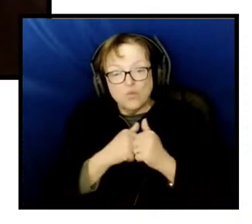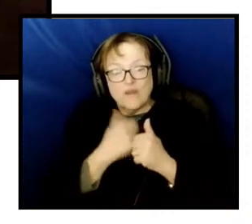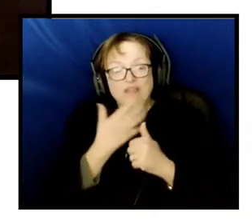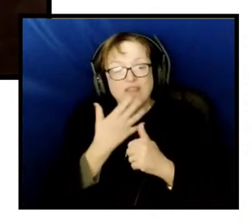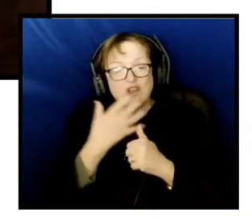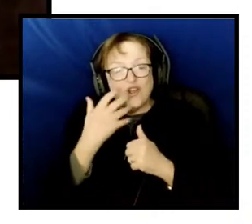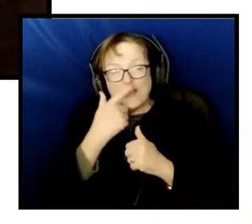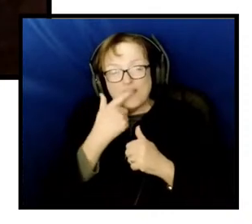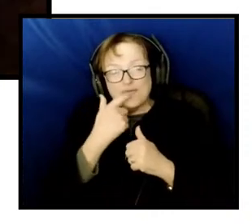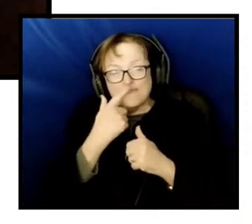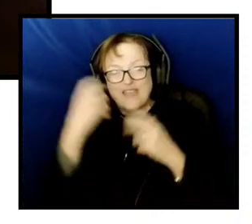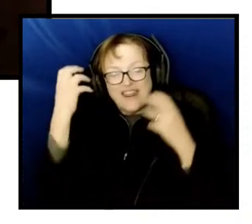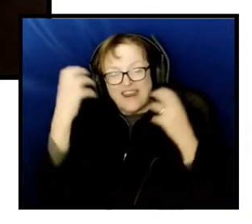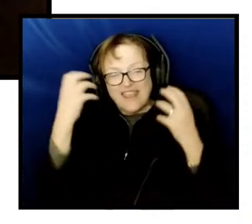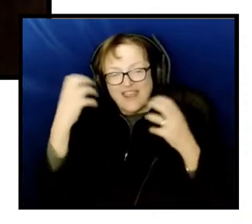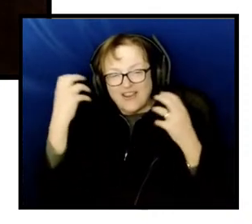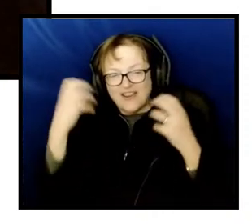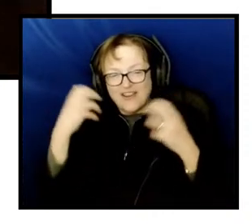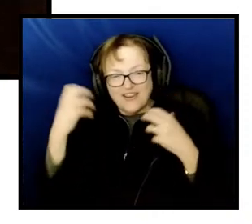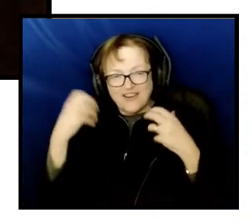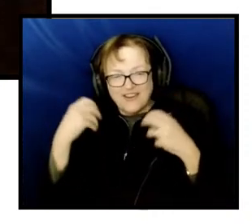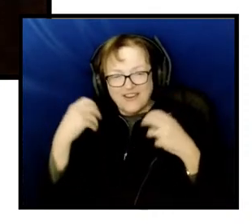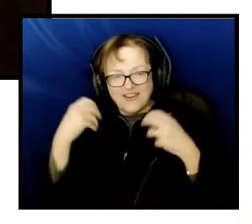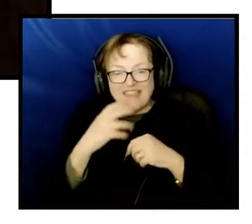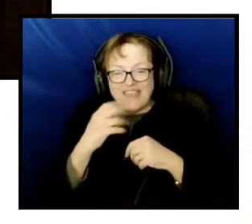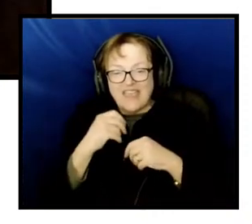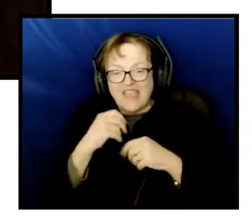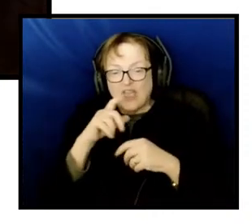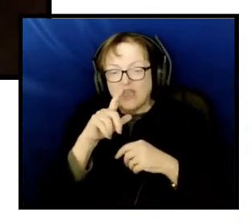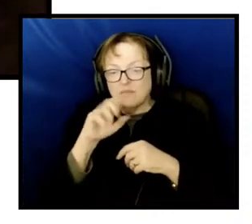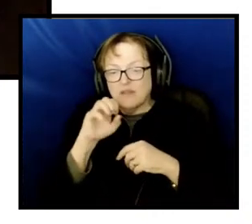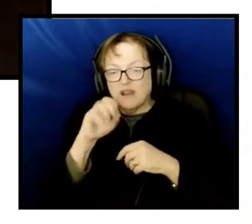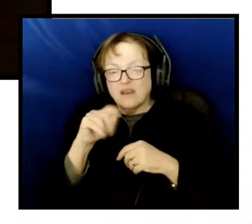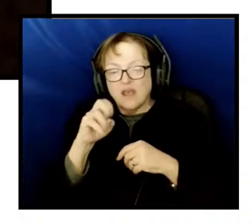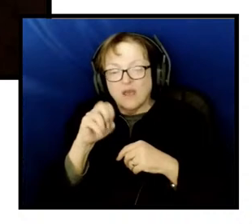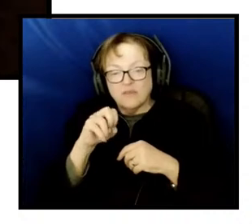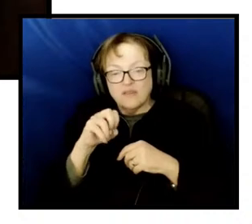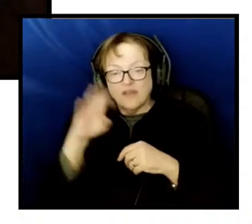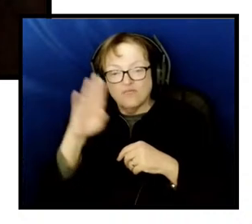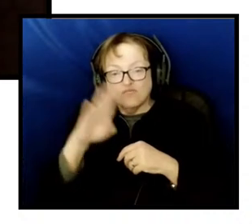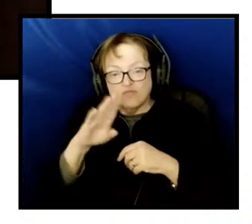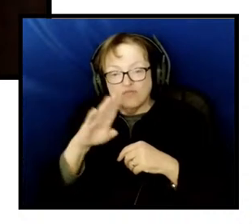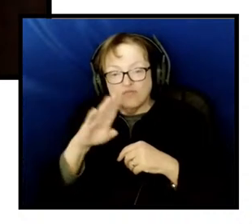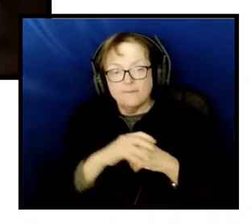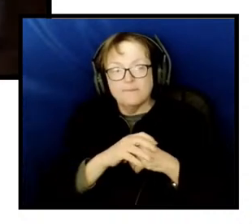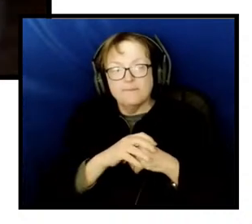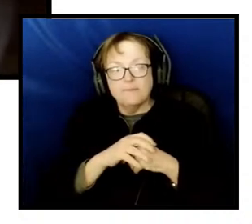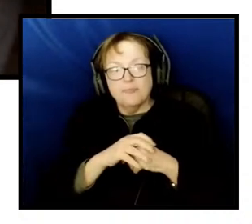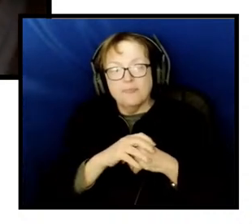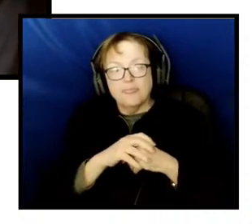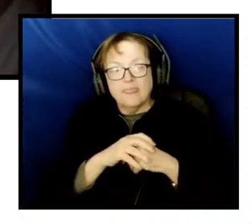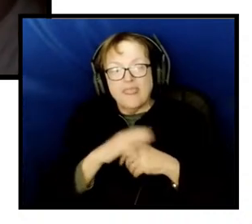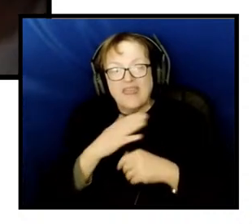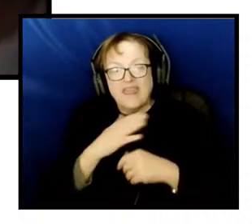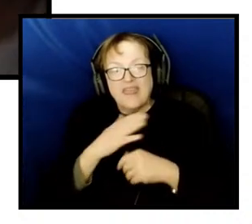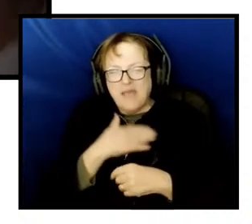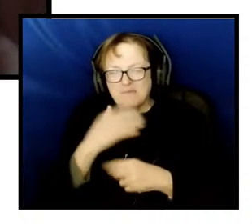hair, and I am staying in Lenape Land, also known as Brooklyn, and I'm happy to see all of you.